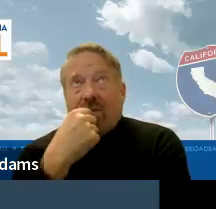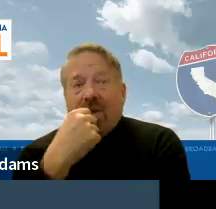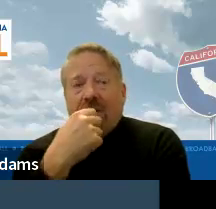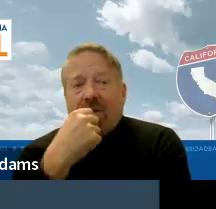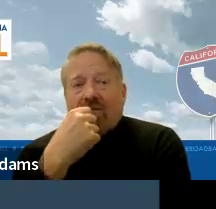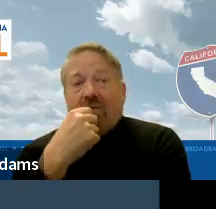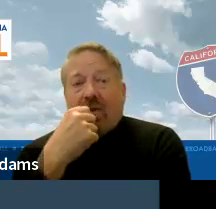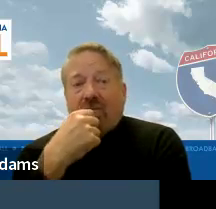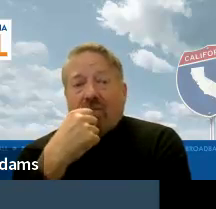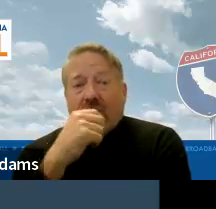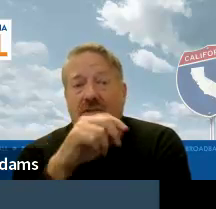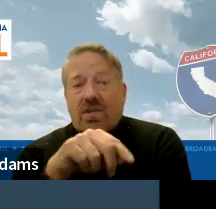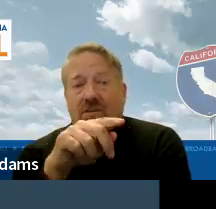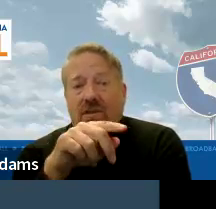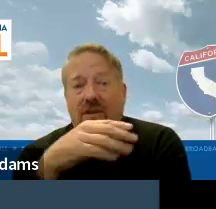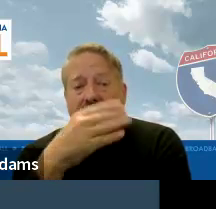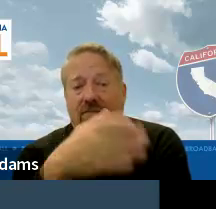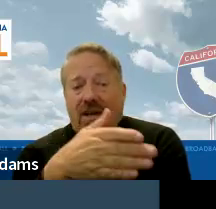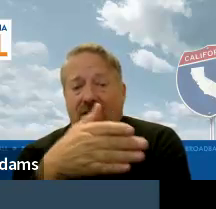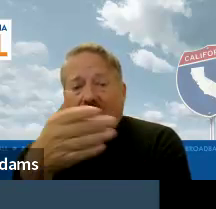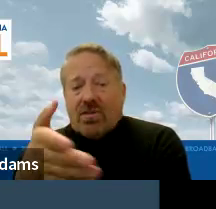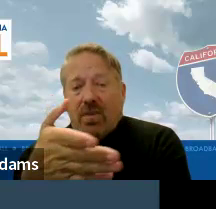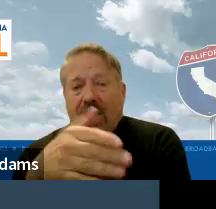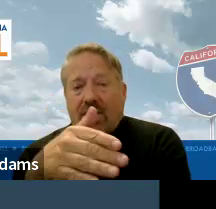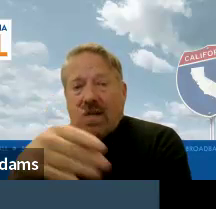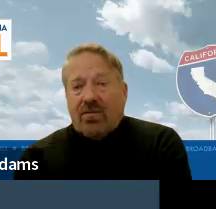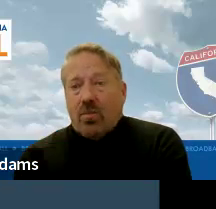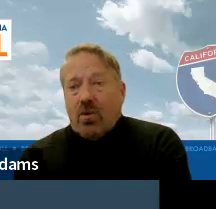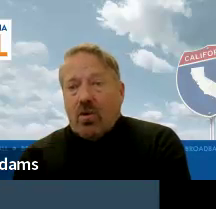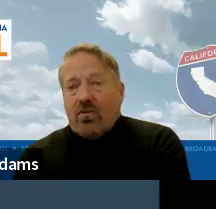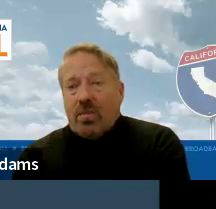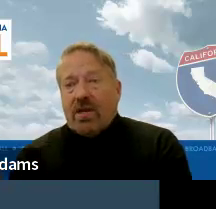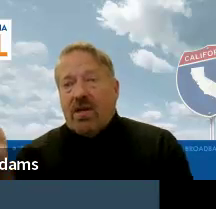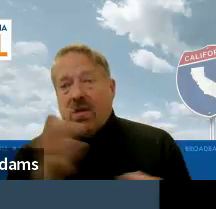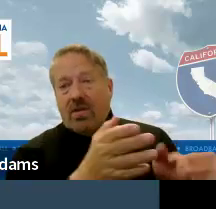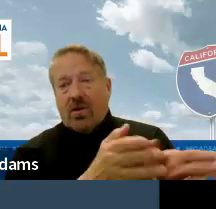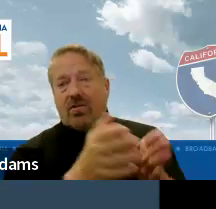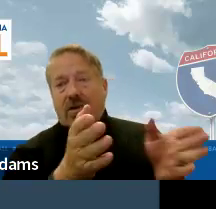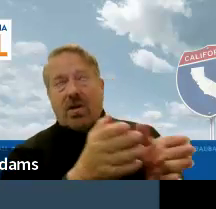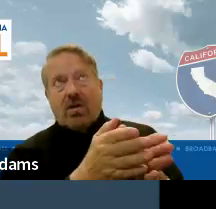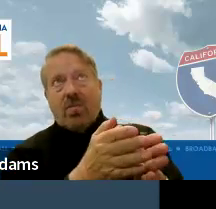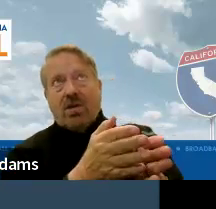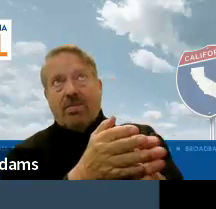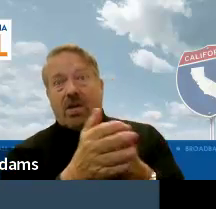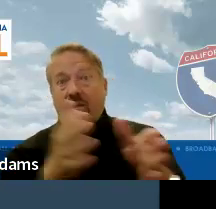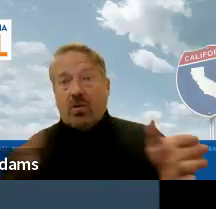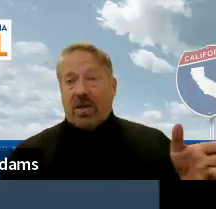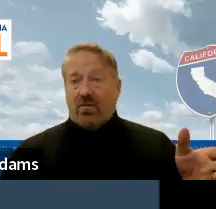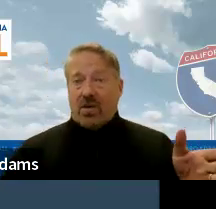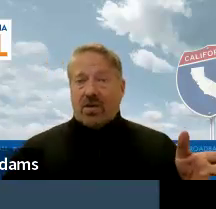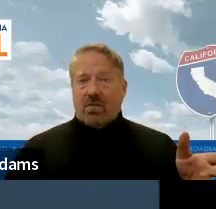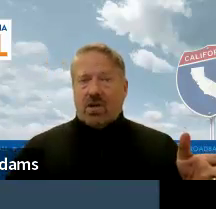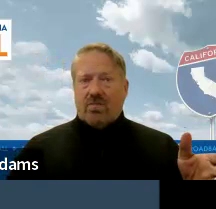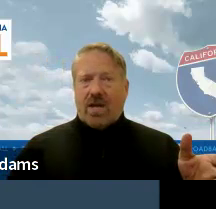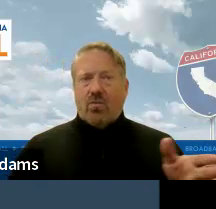distinction for some folks, because the advice letter is submitted, then it's approved, but there's a little